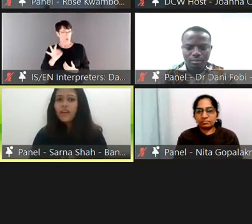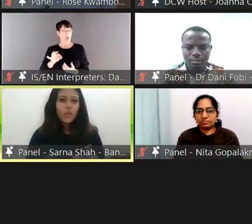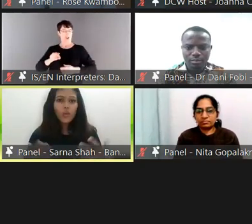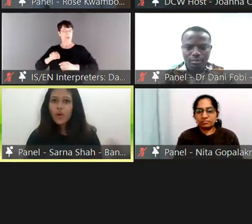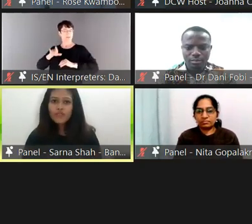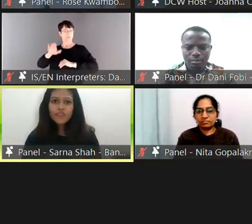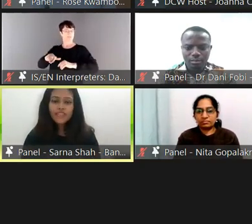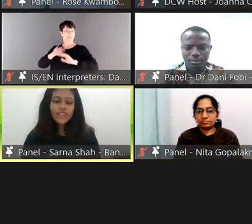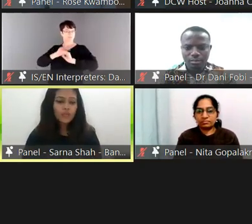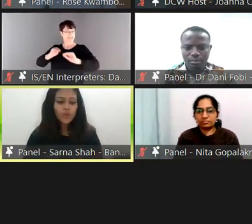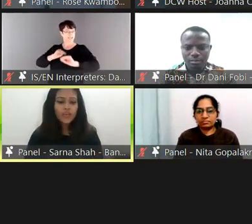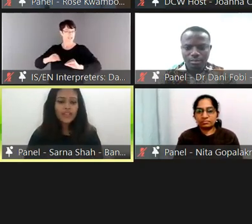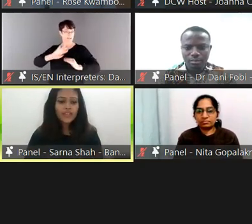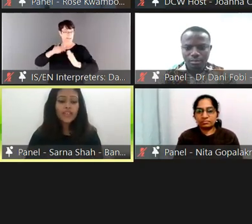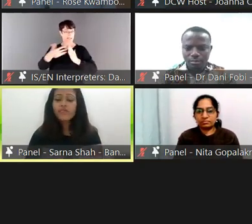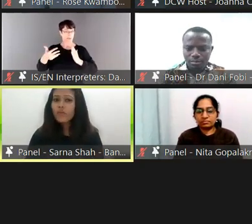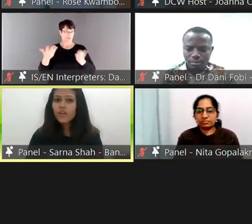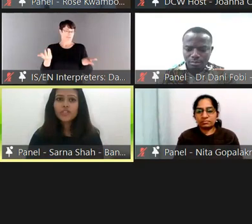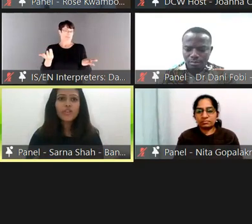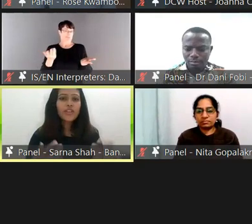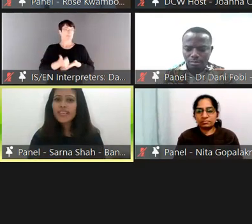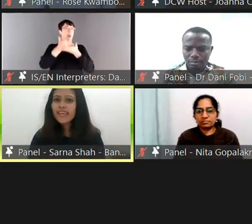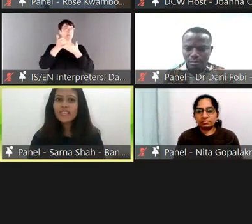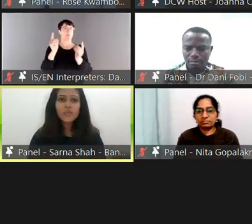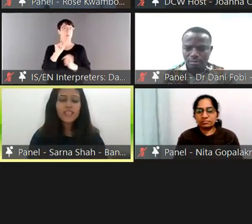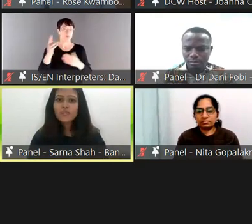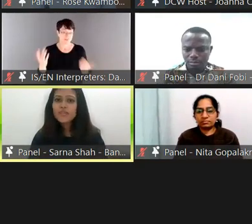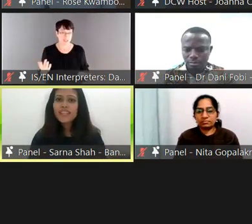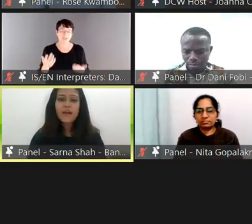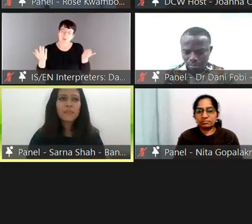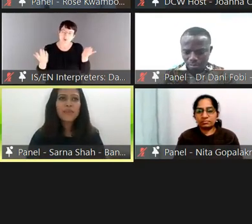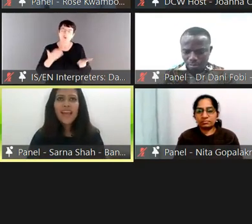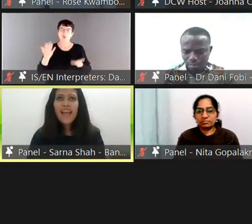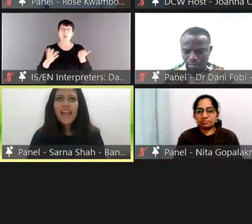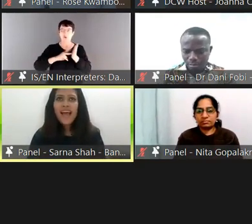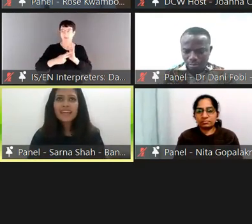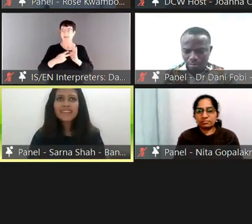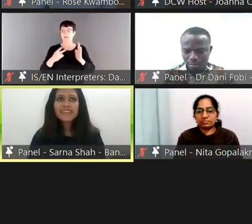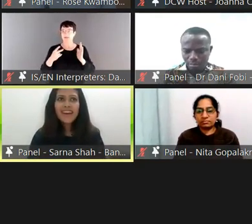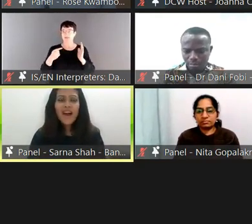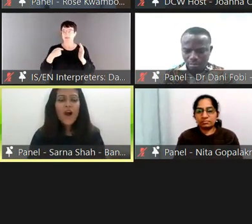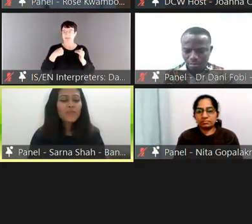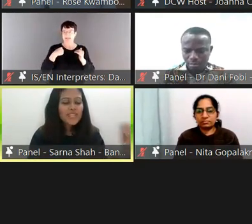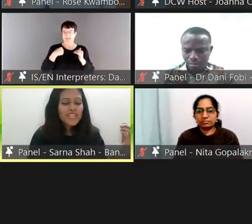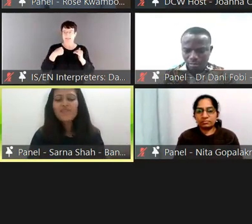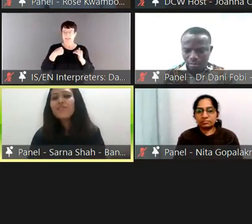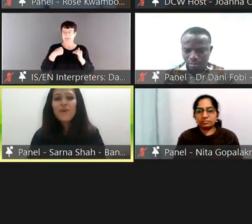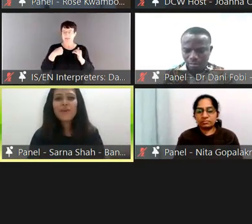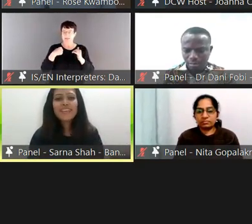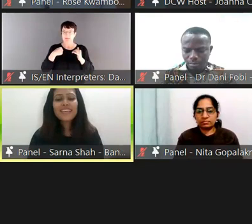Okay, who provided them with information linkage with speech therapy, and